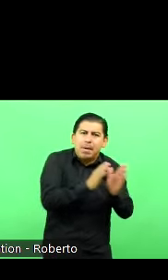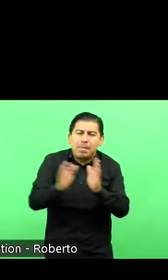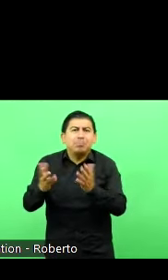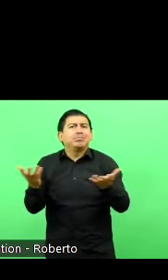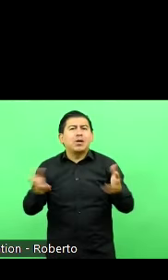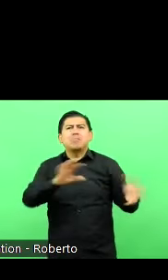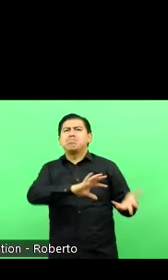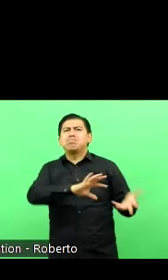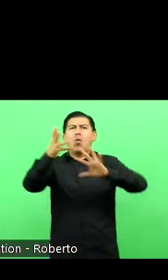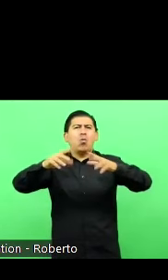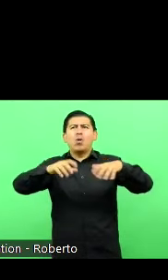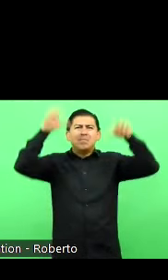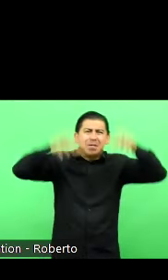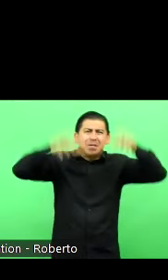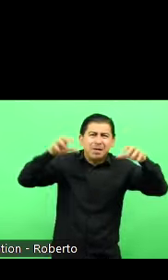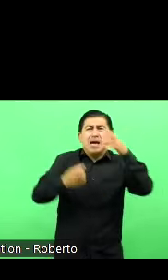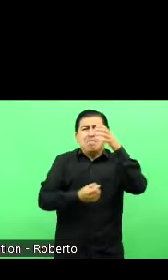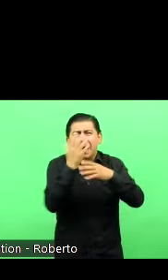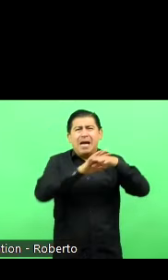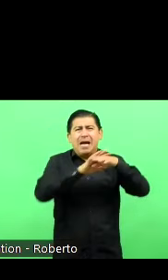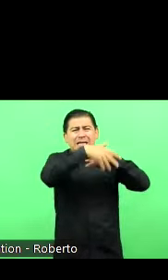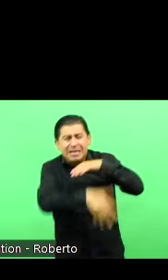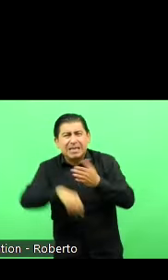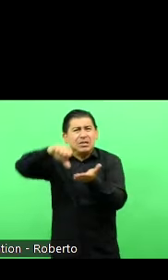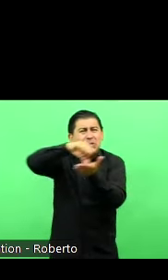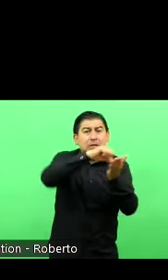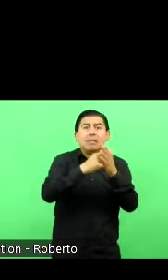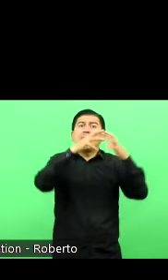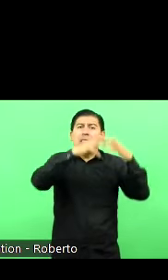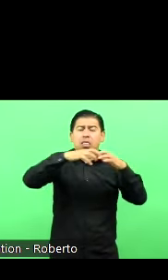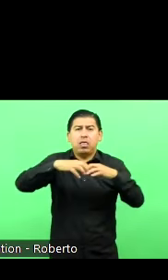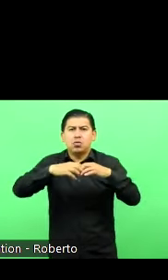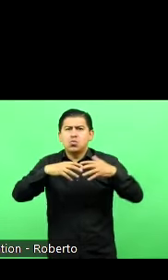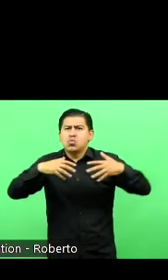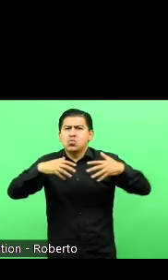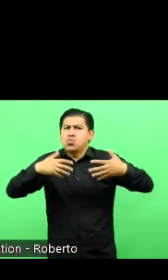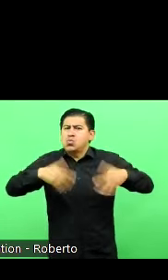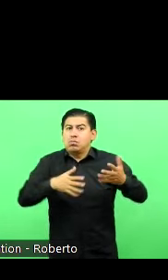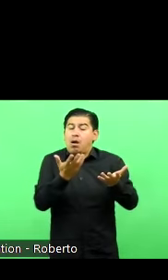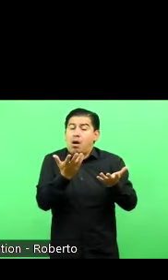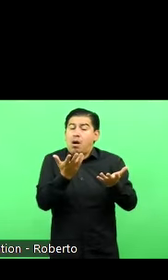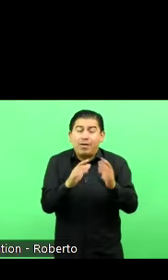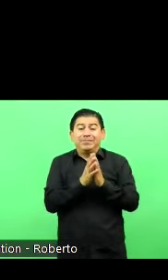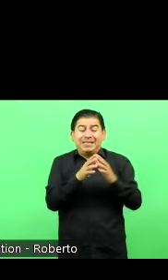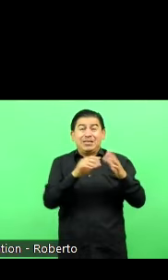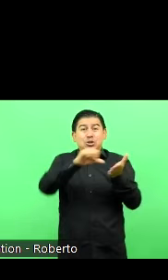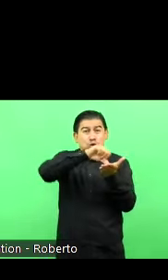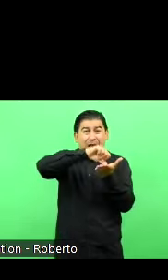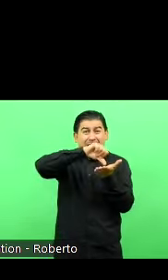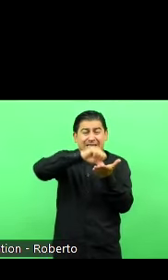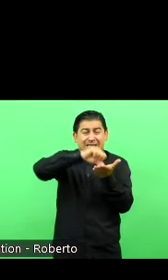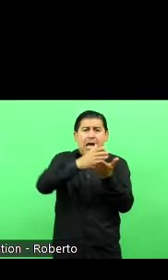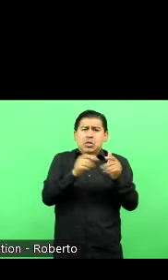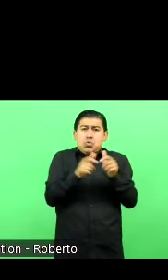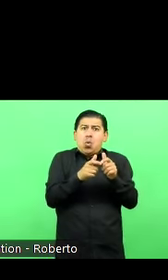populations grow, so does the need for innovative, technology-driven, and inclusive solutions that leave no one behind.